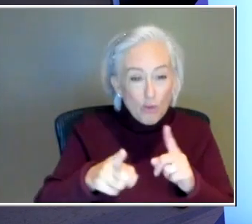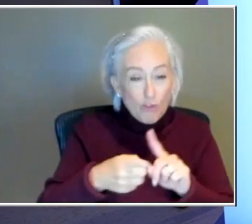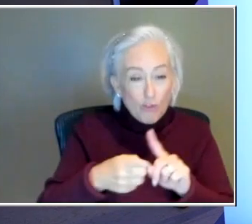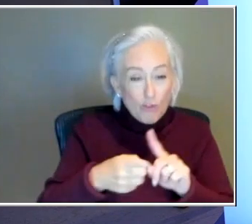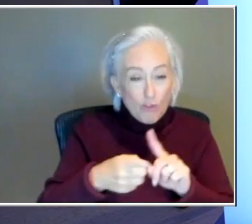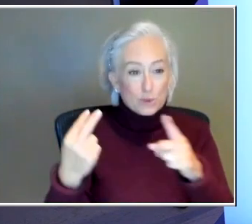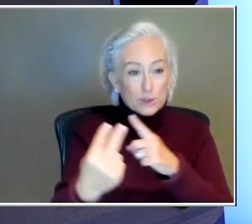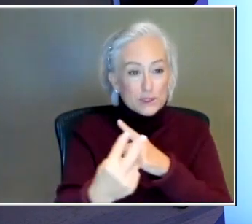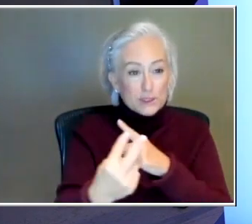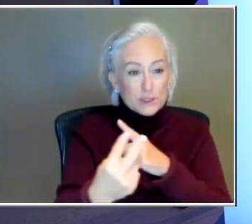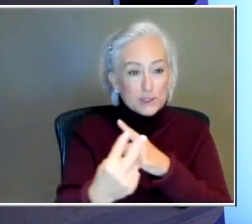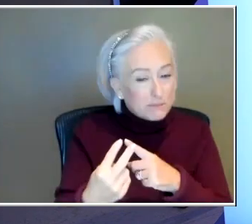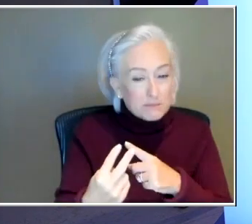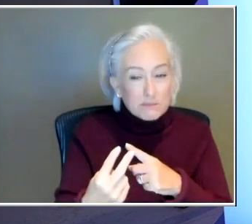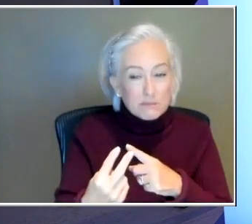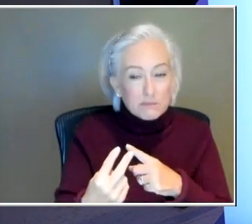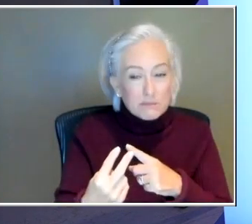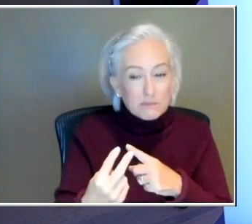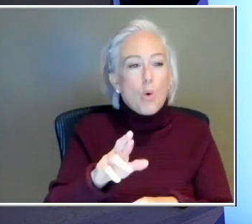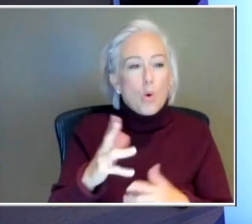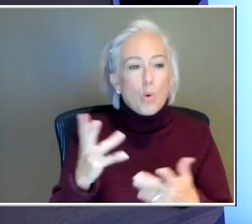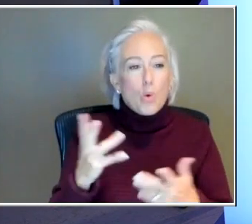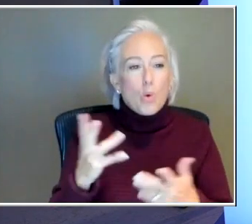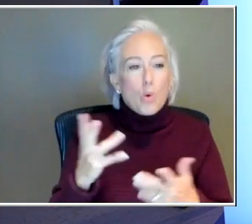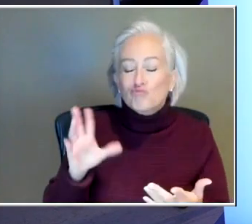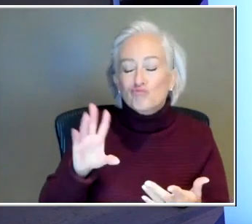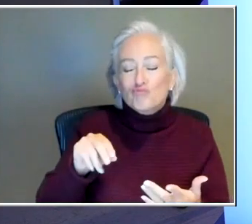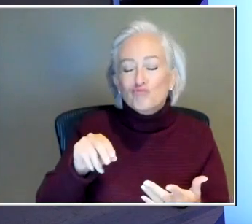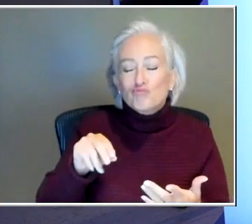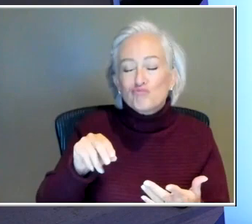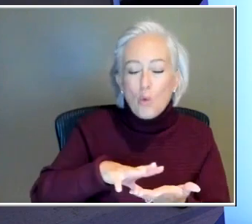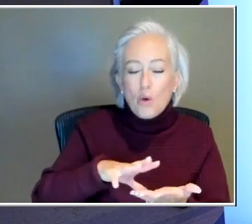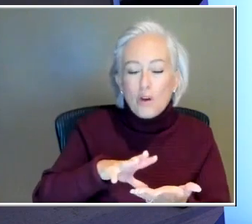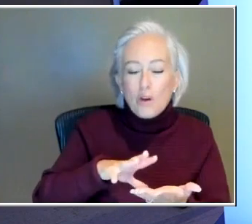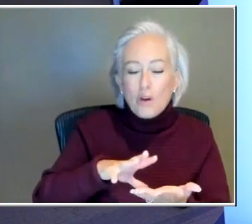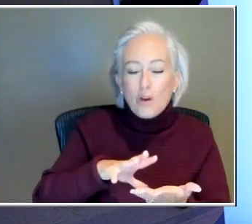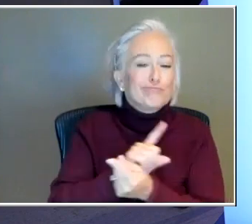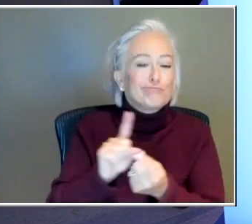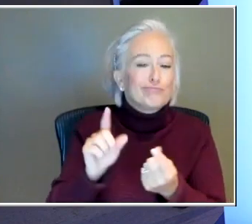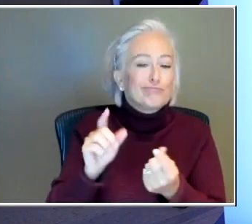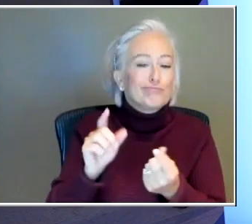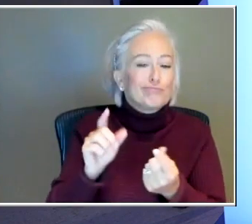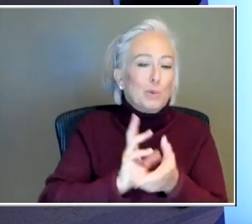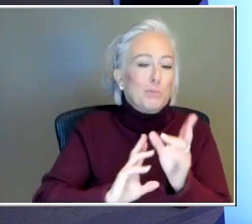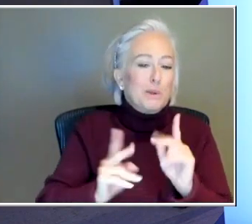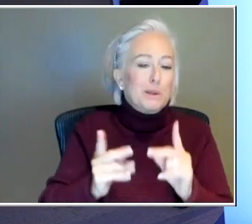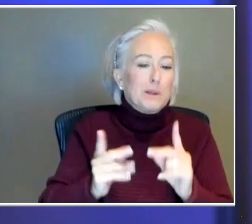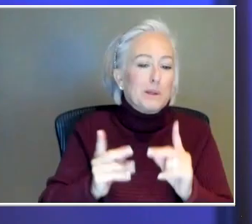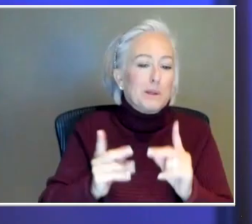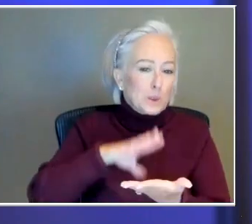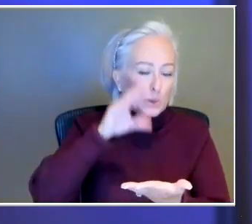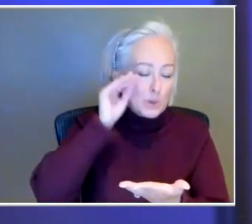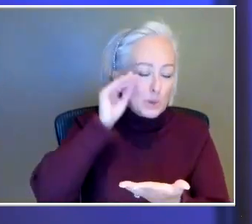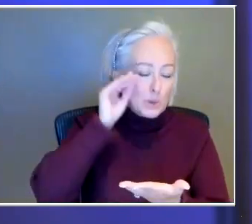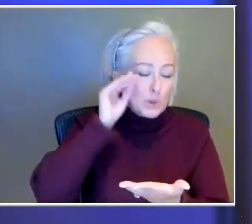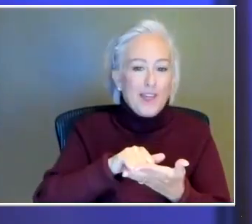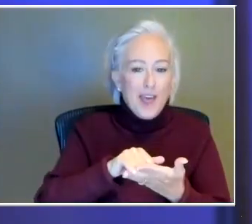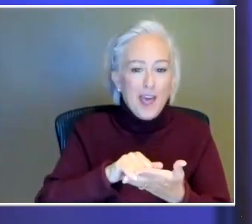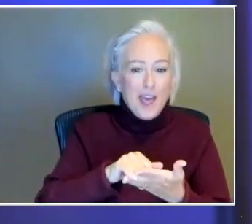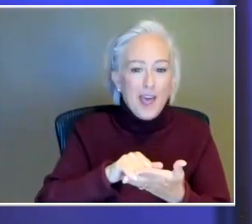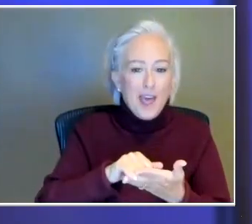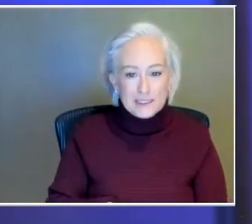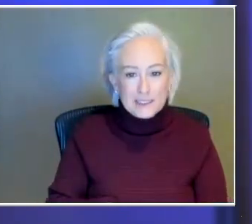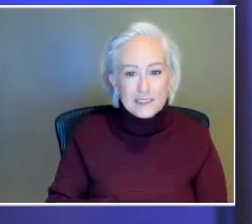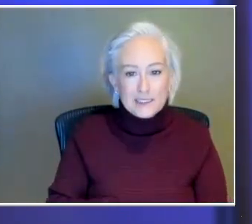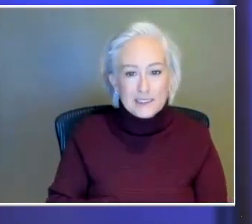kind of grew with you? Just kind of got friends that would grow with me and learn about it. The older I got, like in high school, I met new people that had already known. They